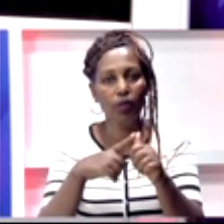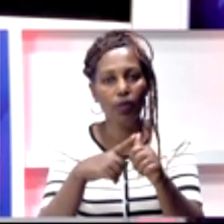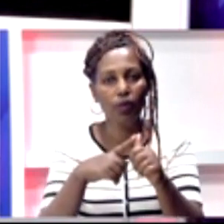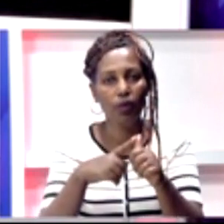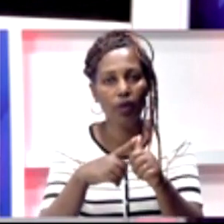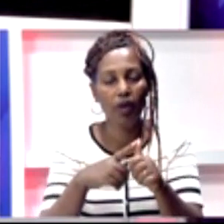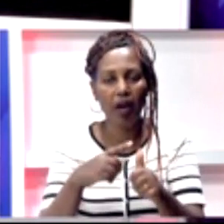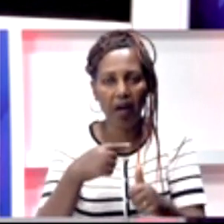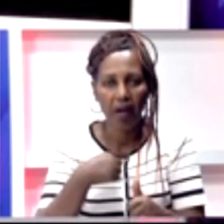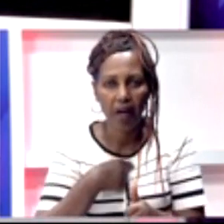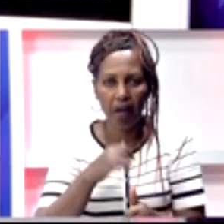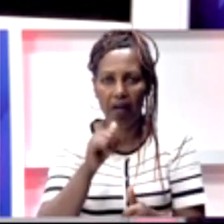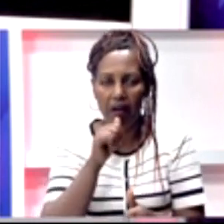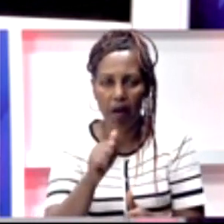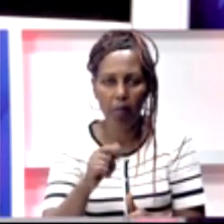100% sure.